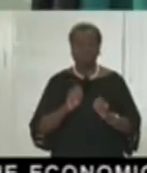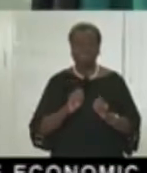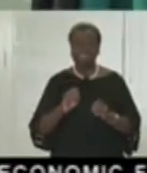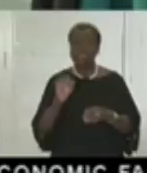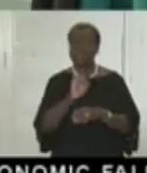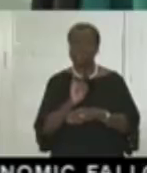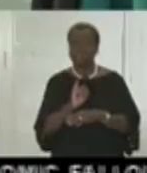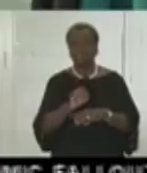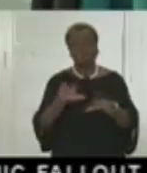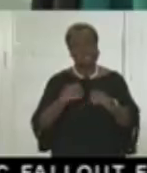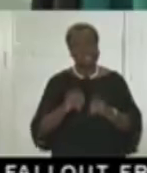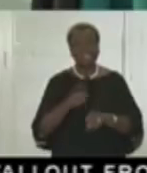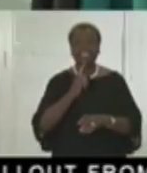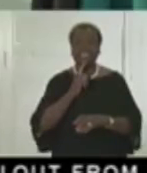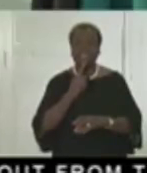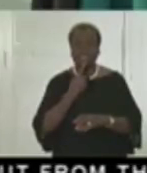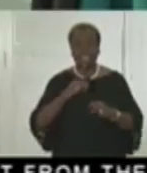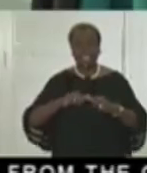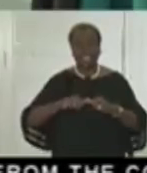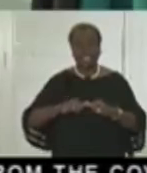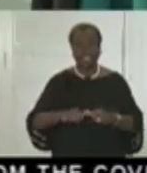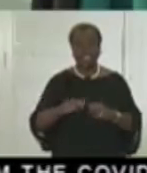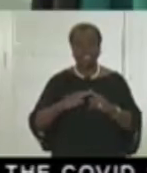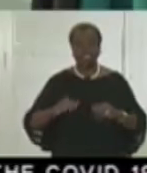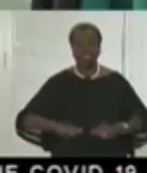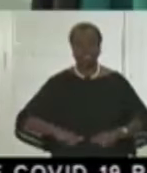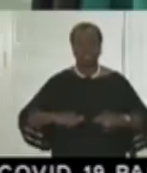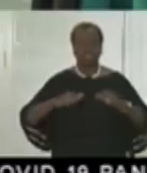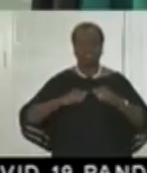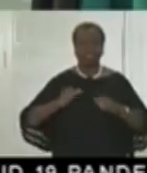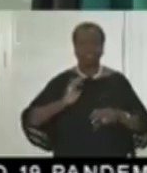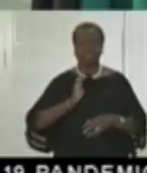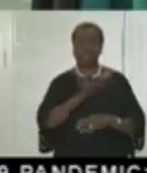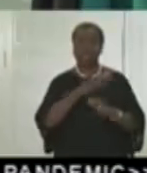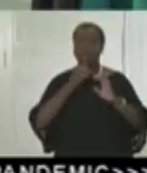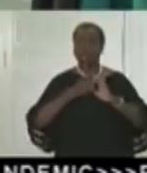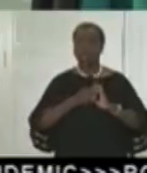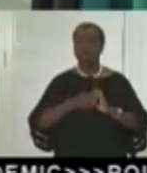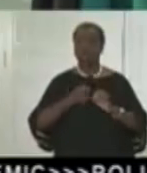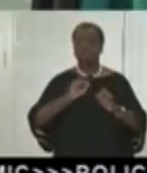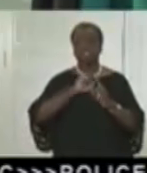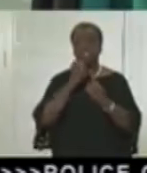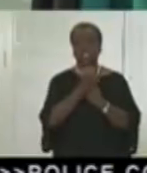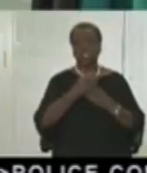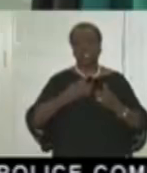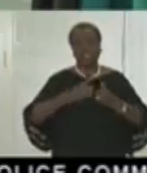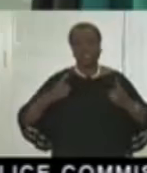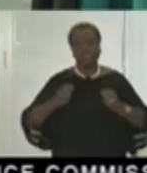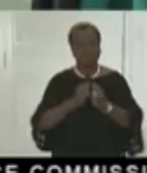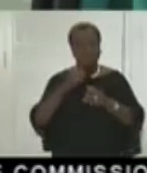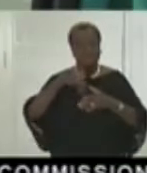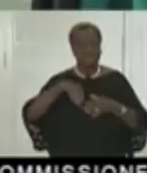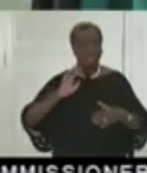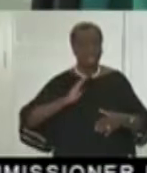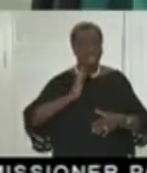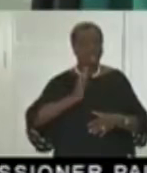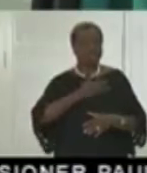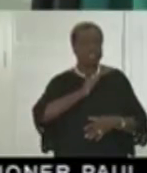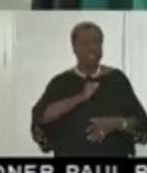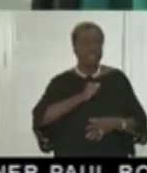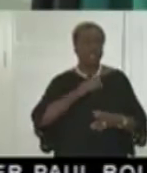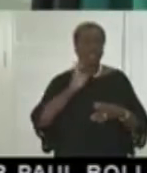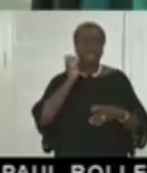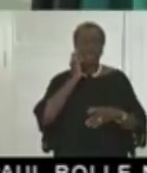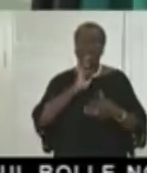we take it seriously and that we continue to address our own social distancing within our own selves, within our own homes, within